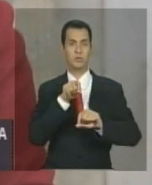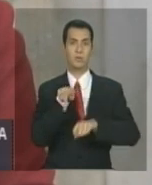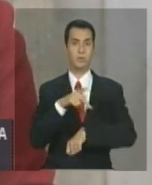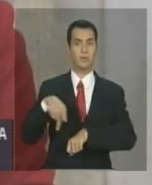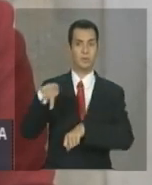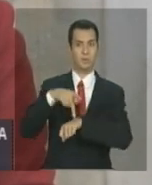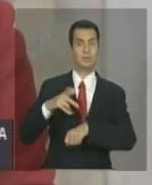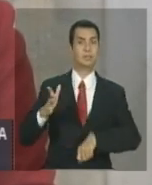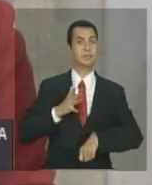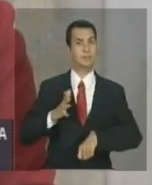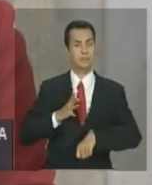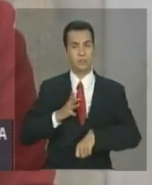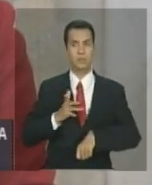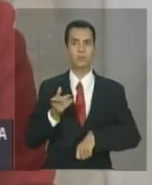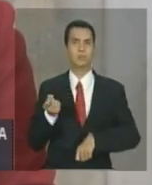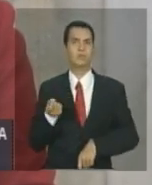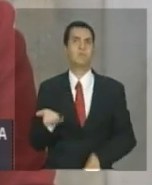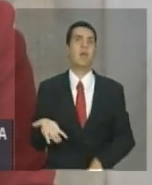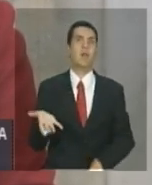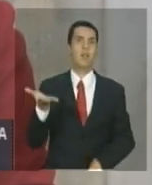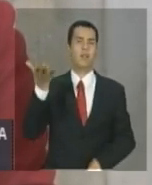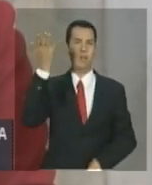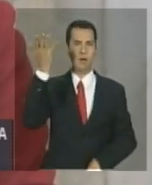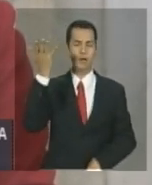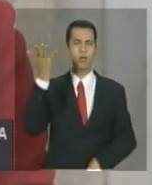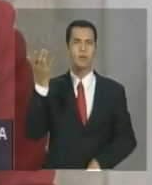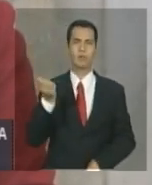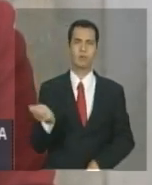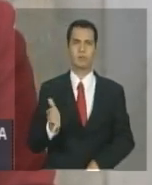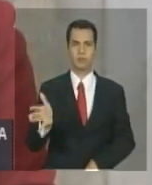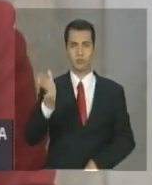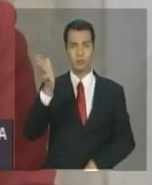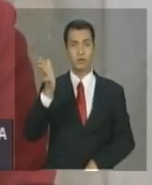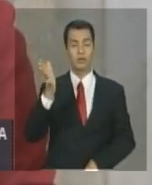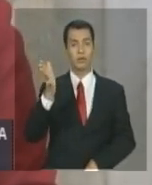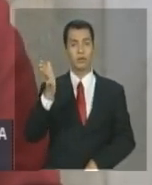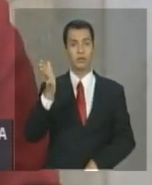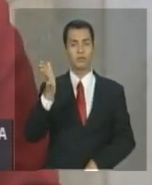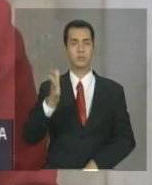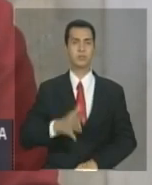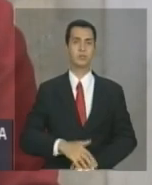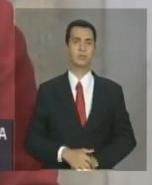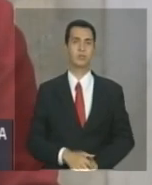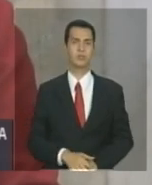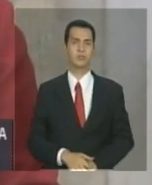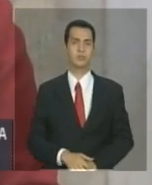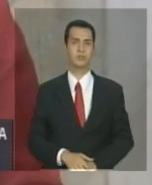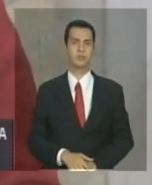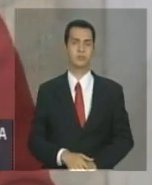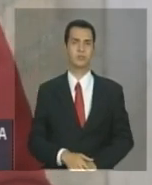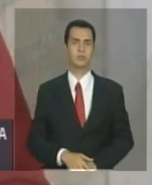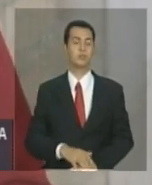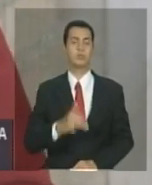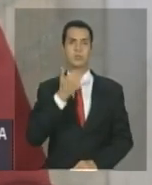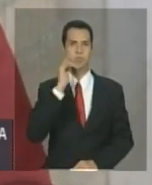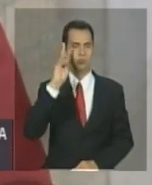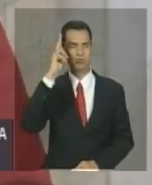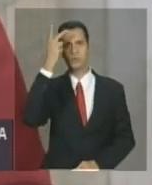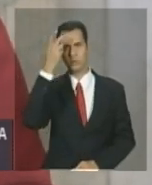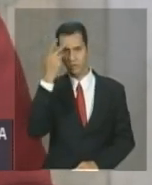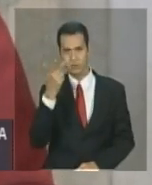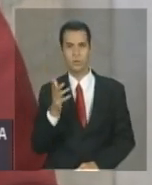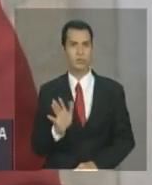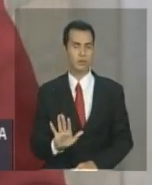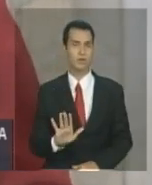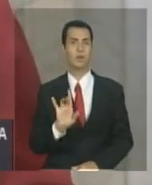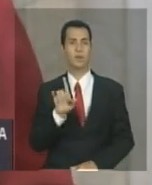emergentes ultimately lead to a depreciation in the value of the currencies of emerging countries. Não, a desvalorização das